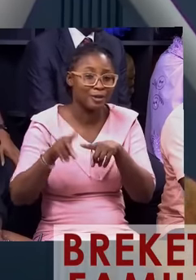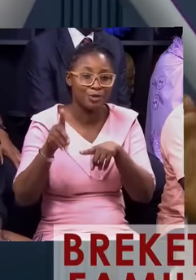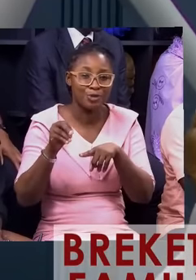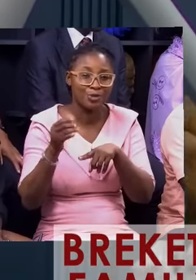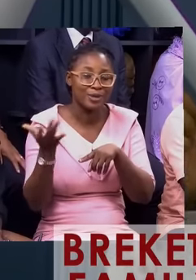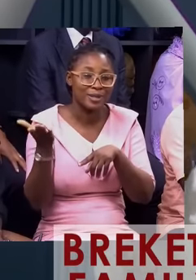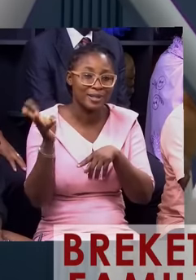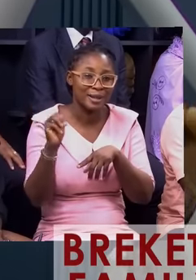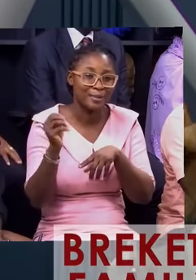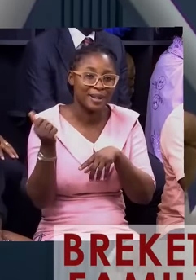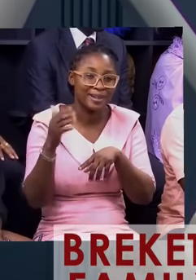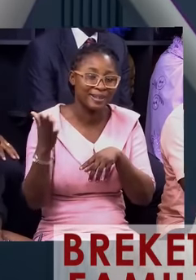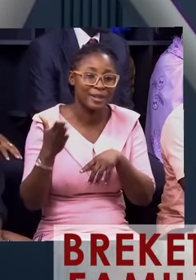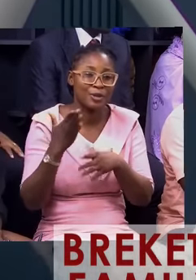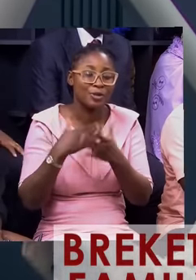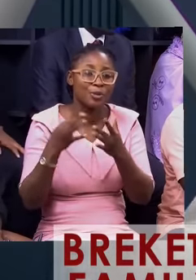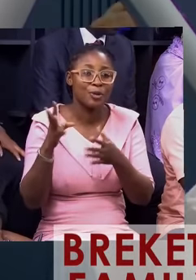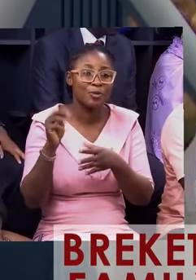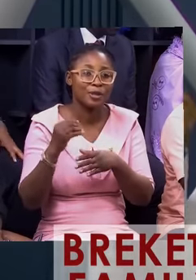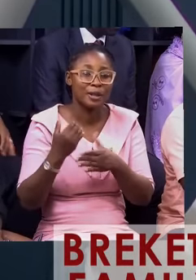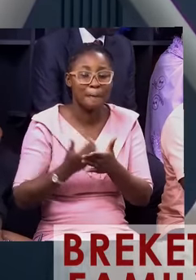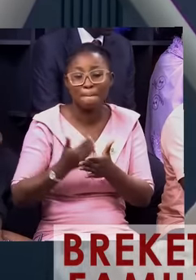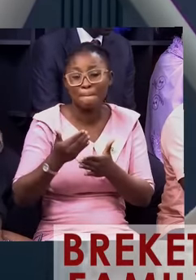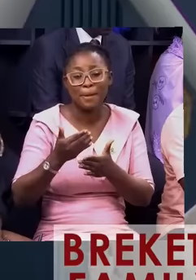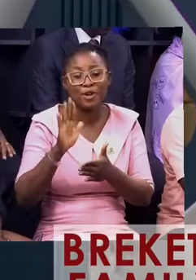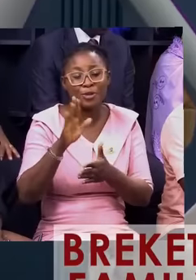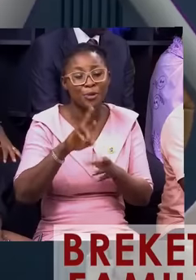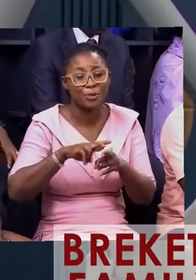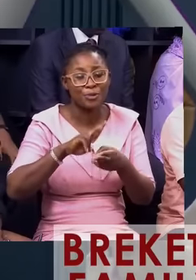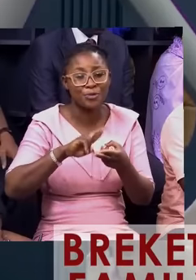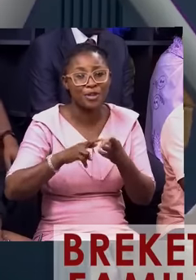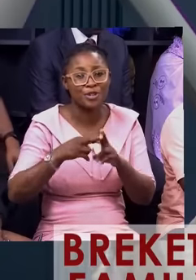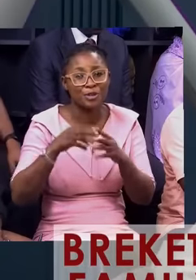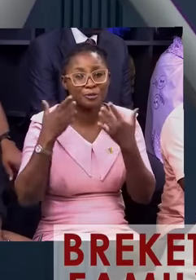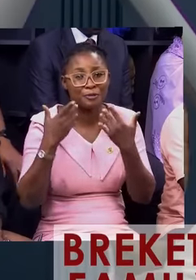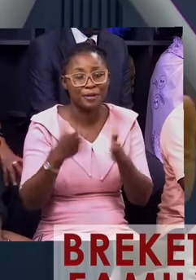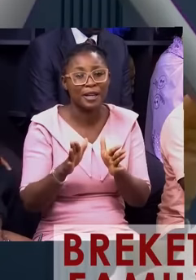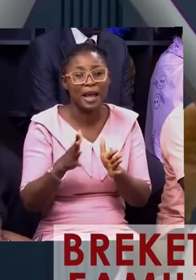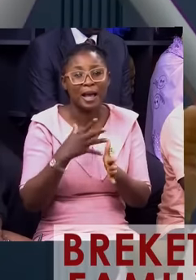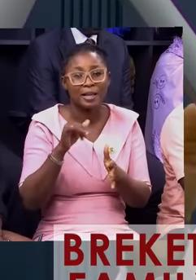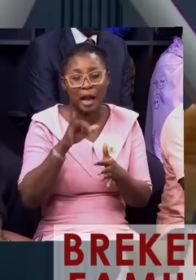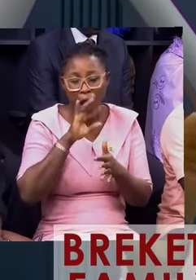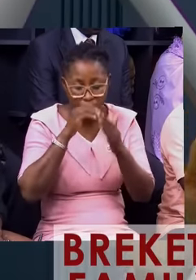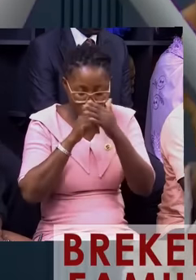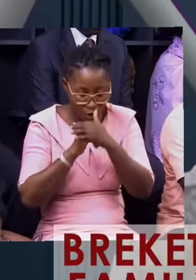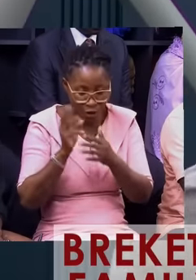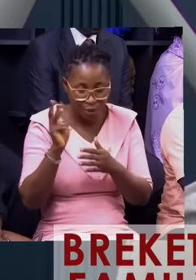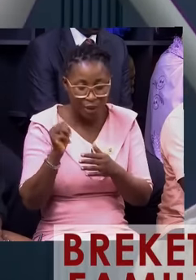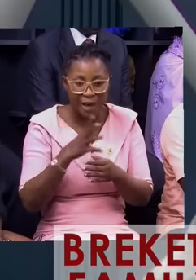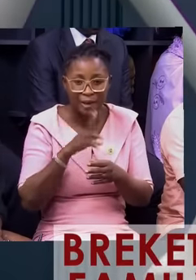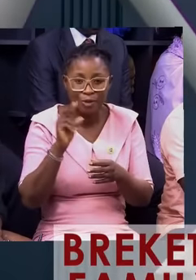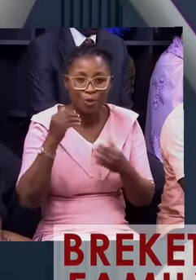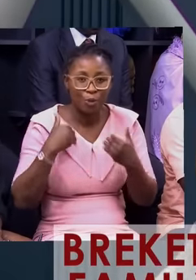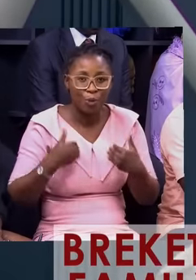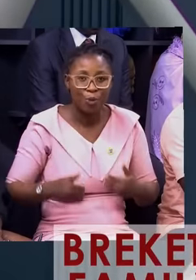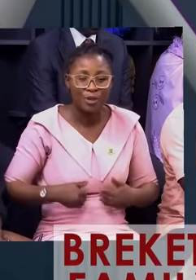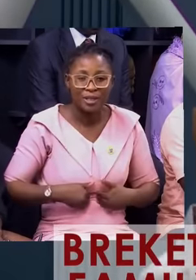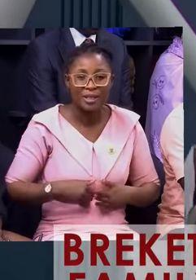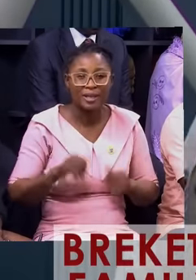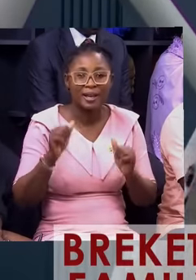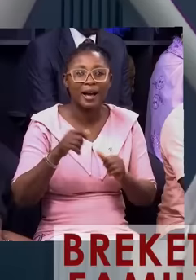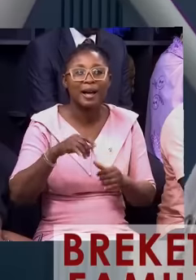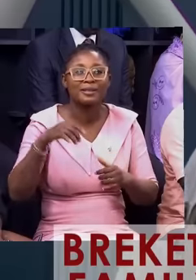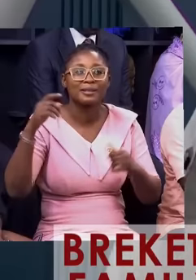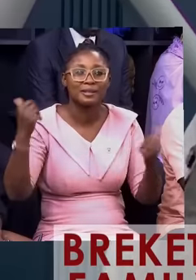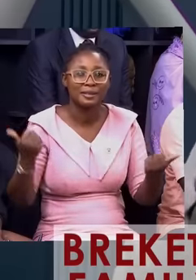anything in fact some of them don't buy over your relations your relations are worshiping them so nobody in fact they